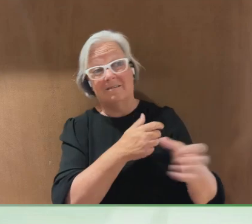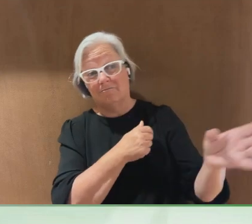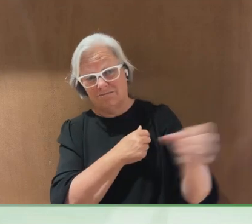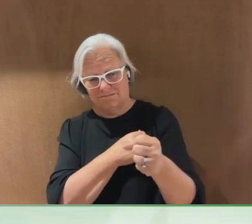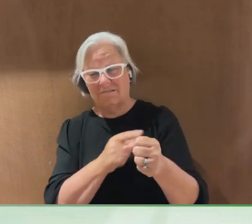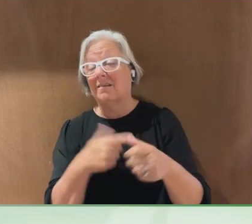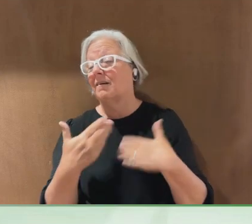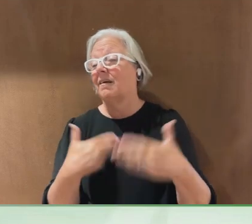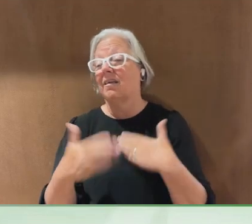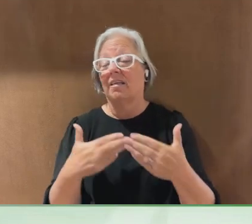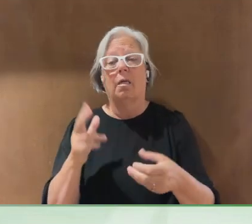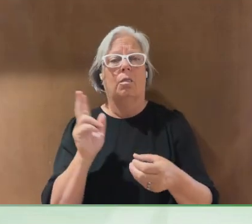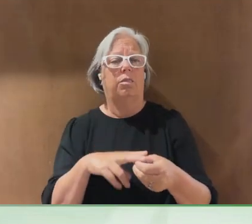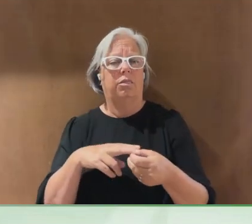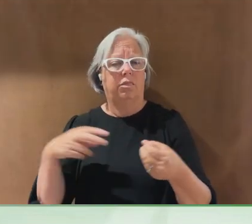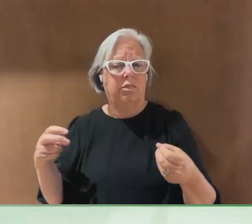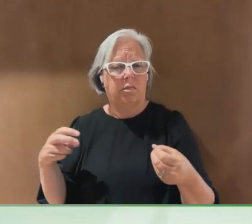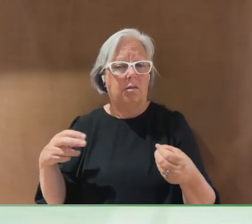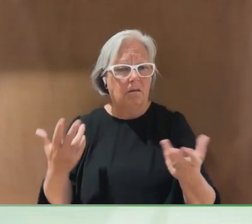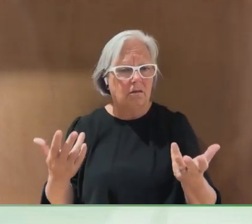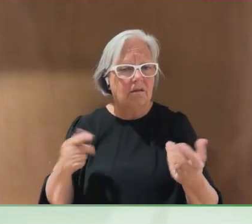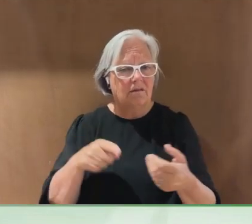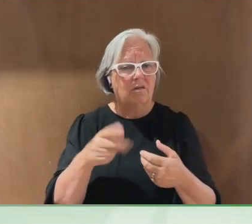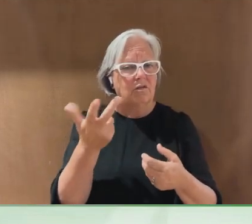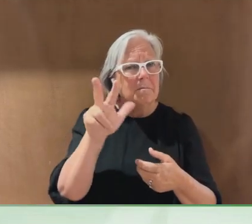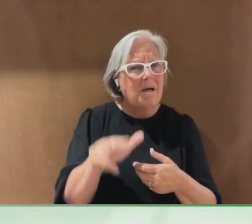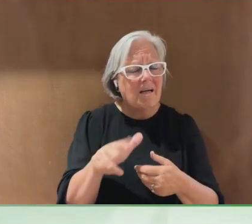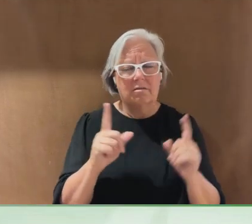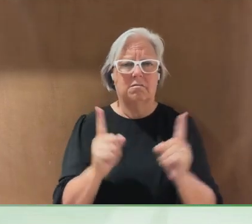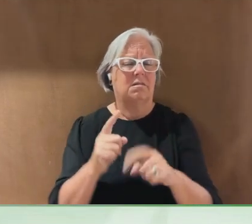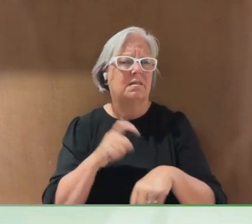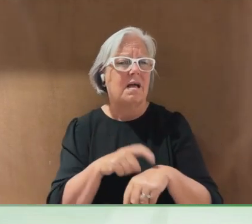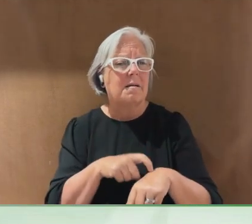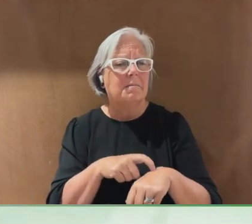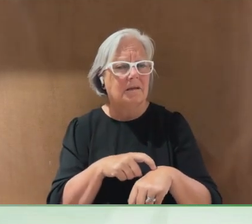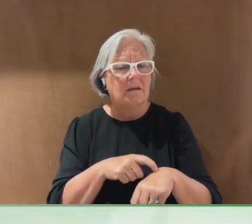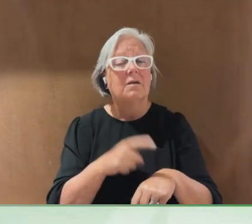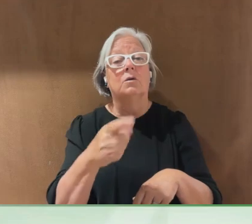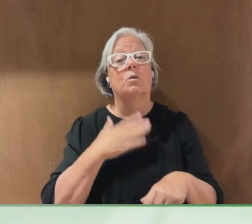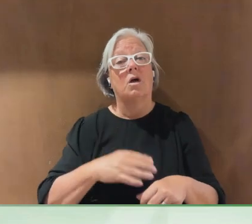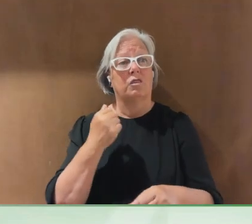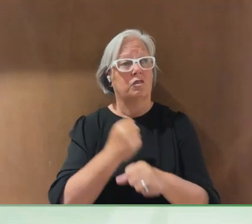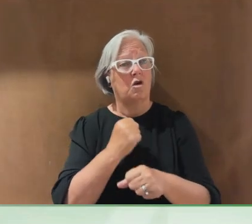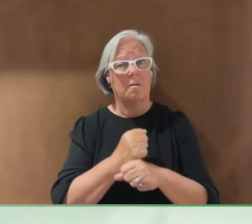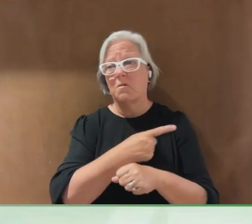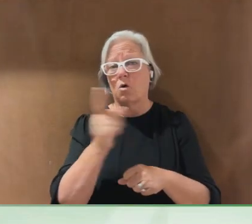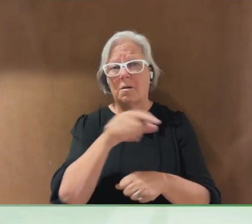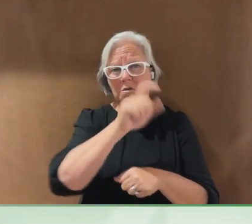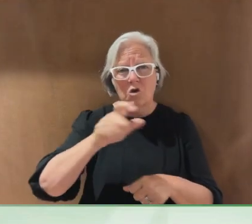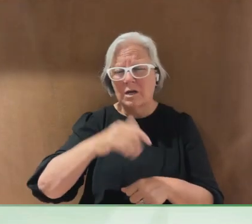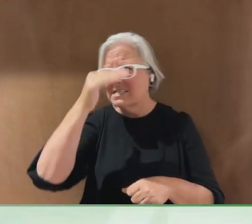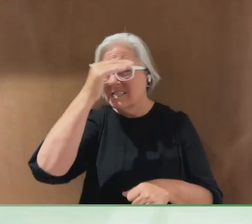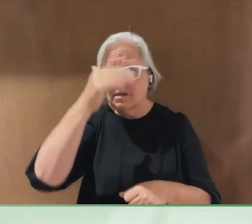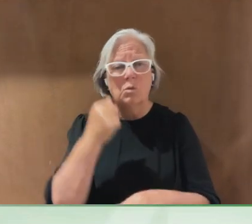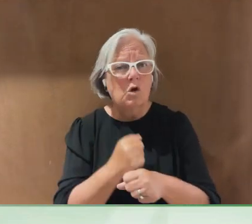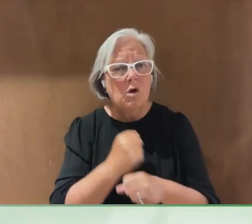David, by saying we can make this stuff work better for every job seeker on the planet if we focus on making it work properly for people with disabilities